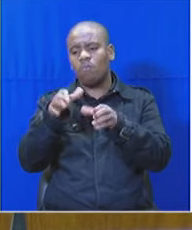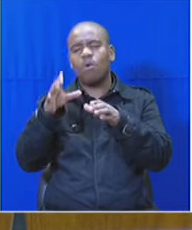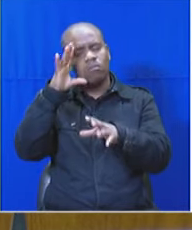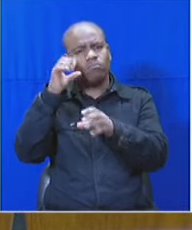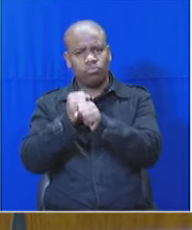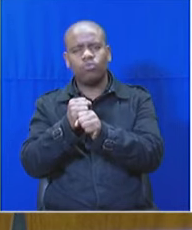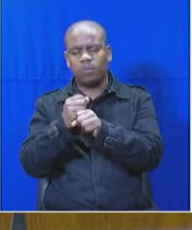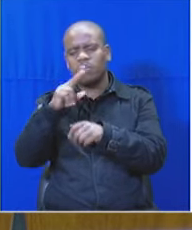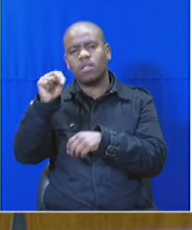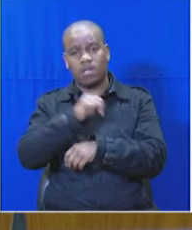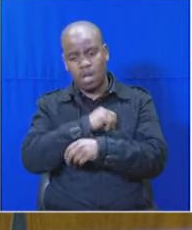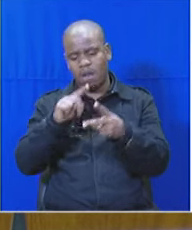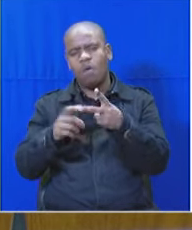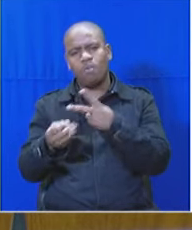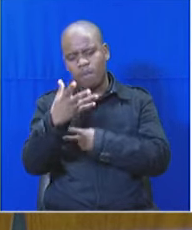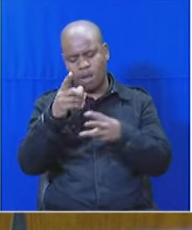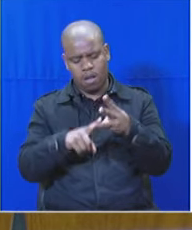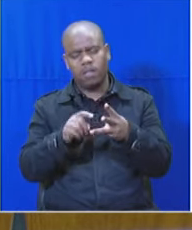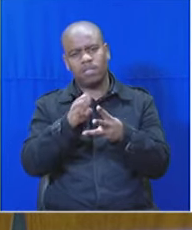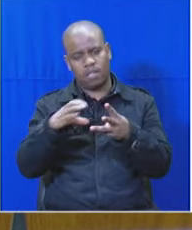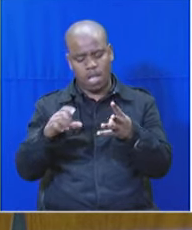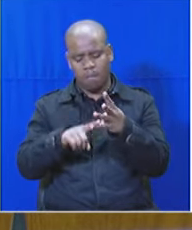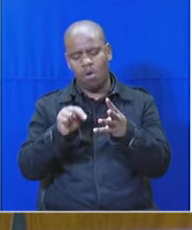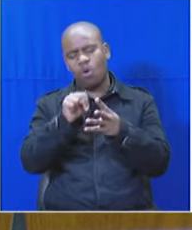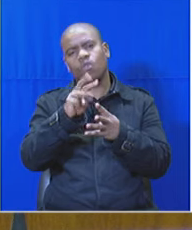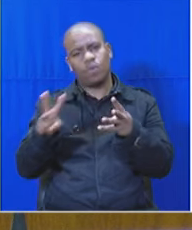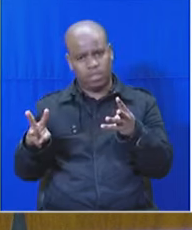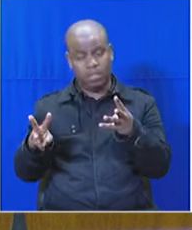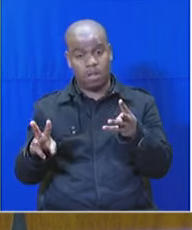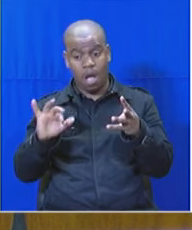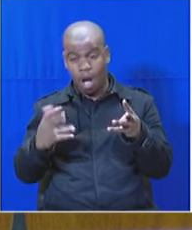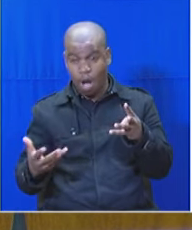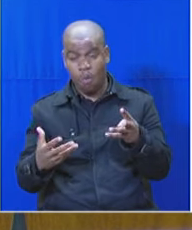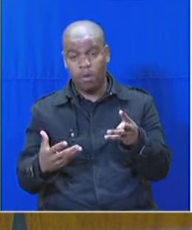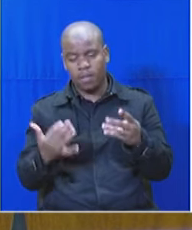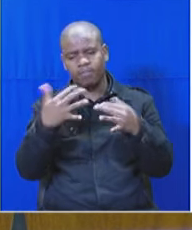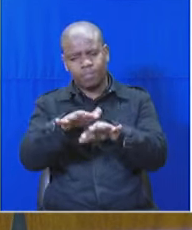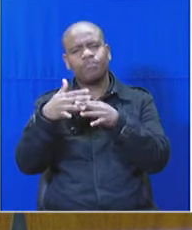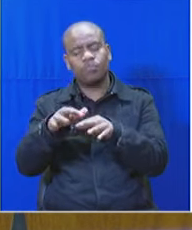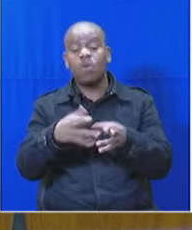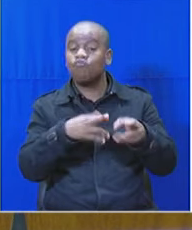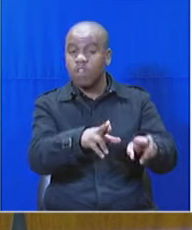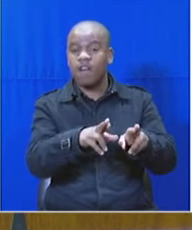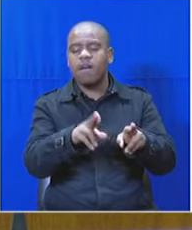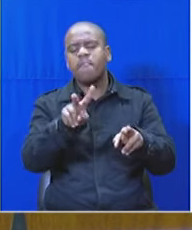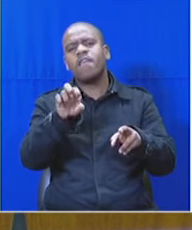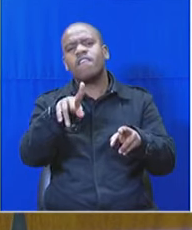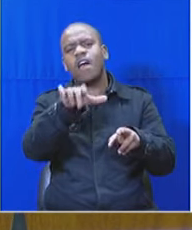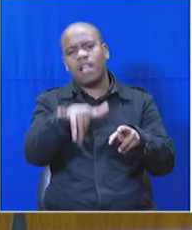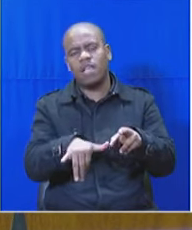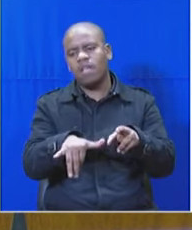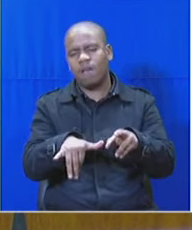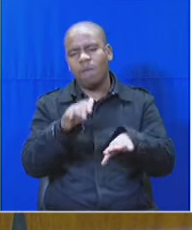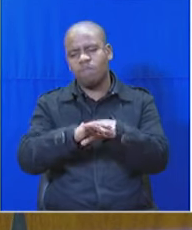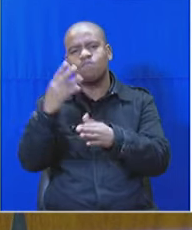to KwaZulu-Natal, Mpumalanga, Eastern Cape, and Northwest, through the implementation of the River Valley Catalytic Program, which